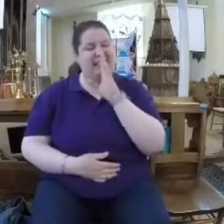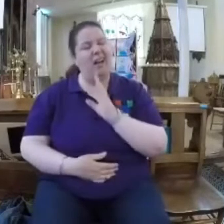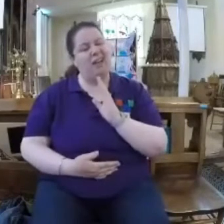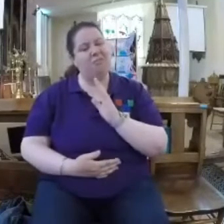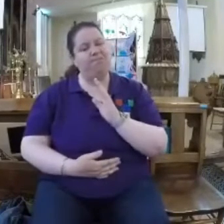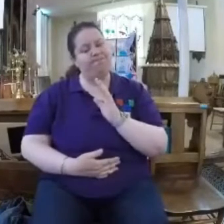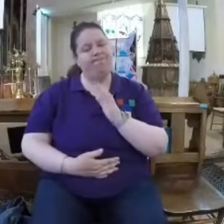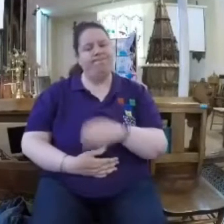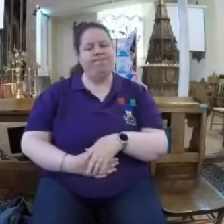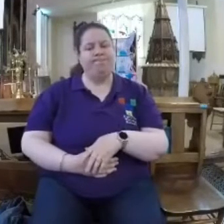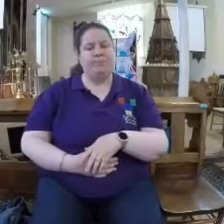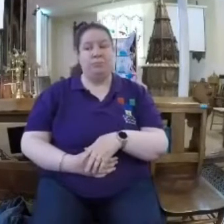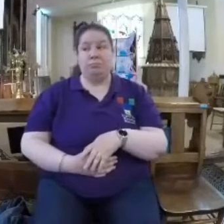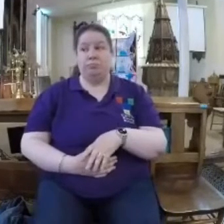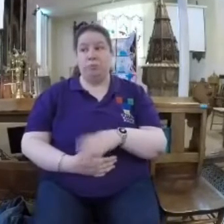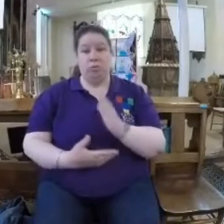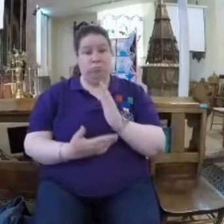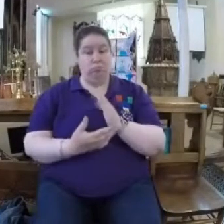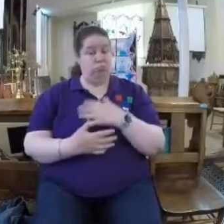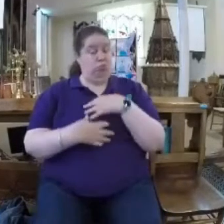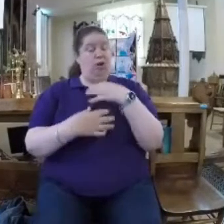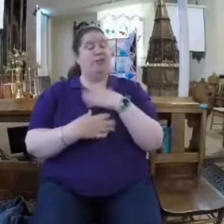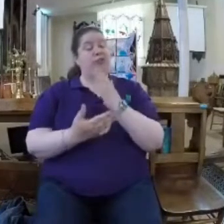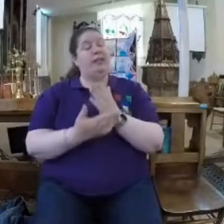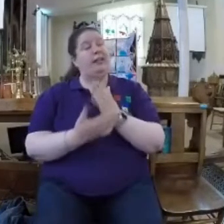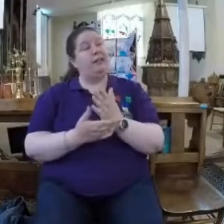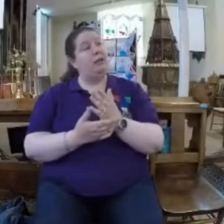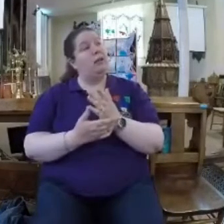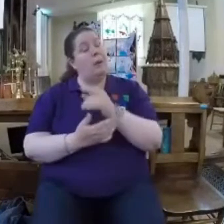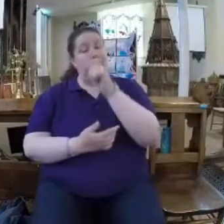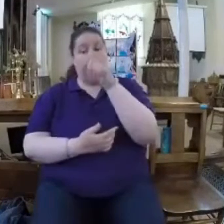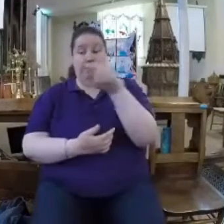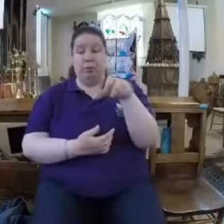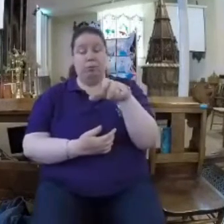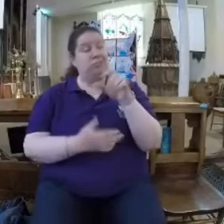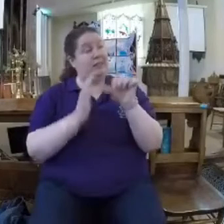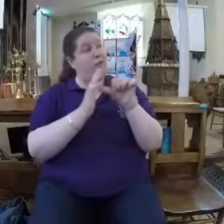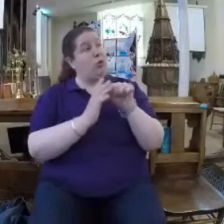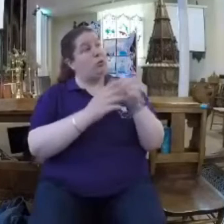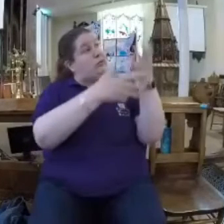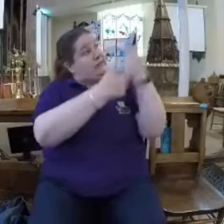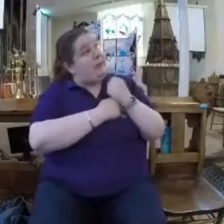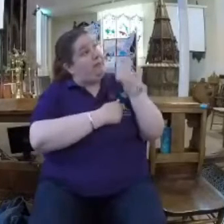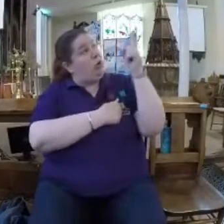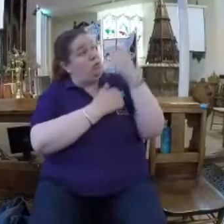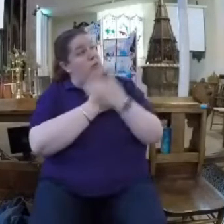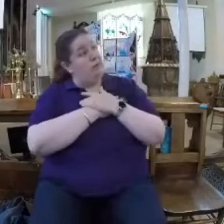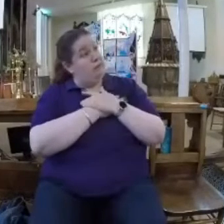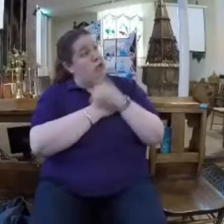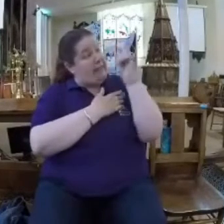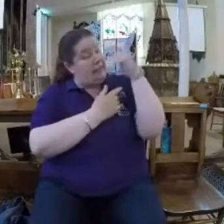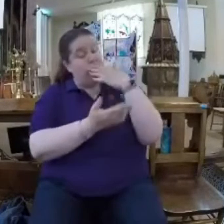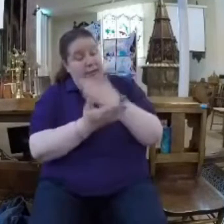And so it's not surprising that people find it hard to accept the love and the forgiveness of God. That people, just